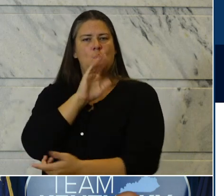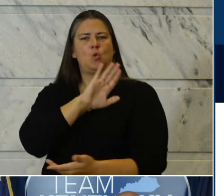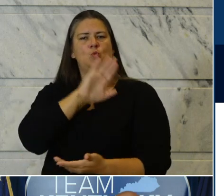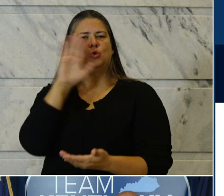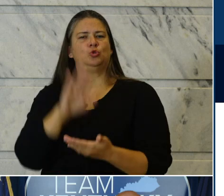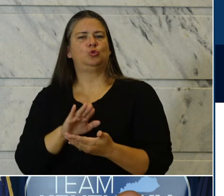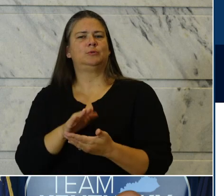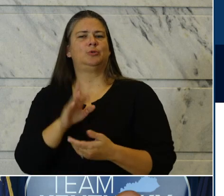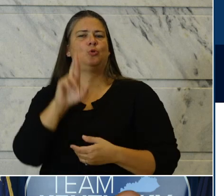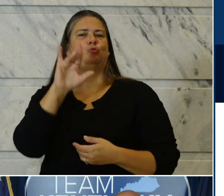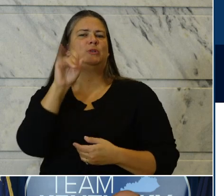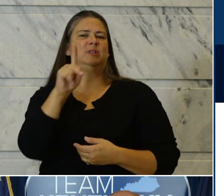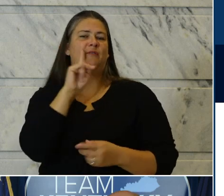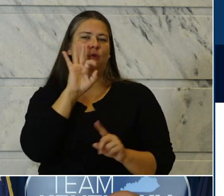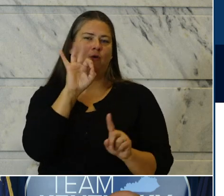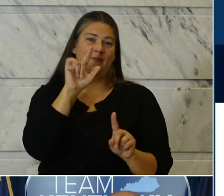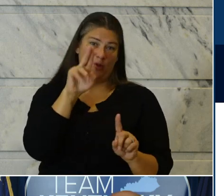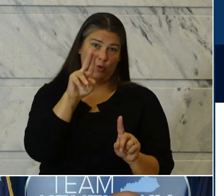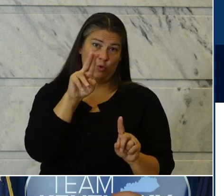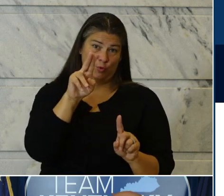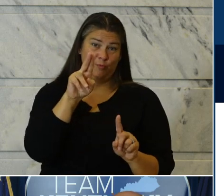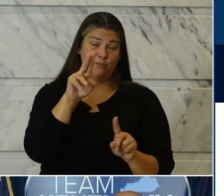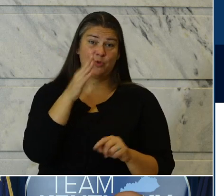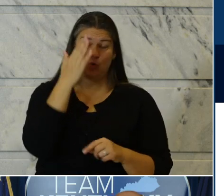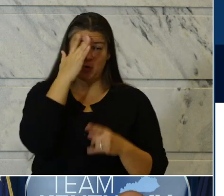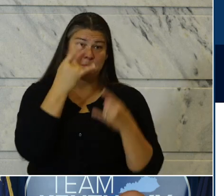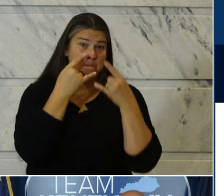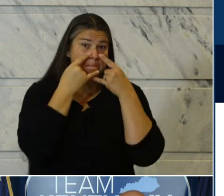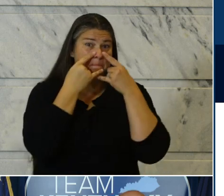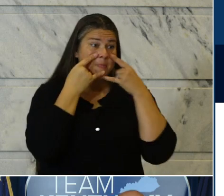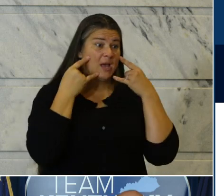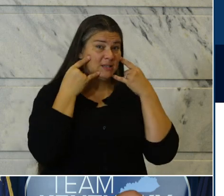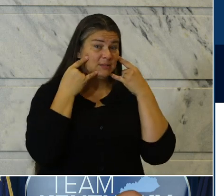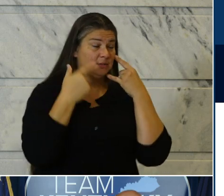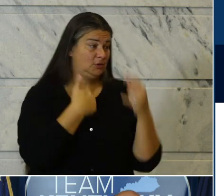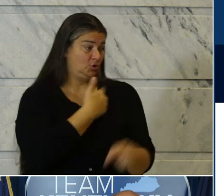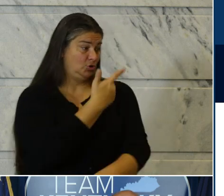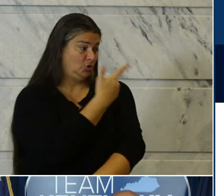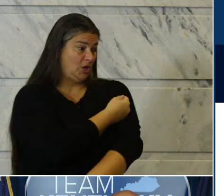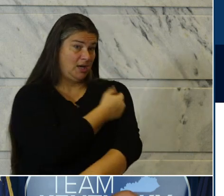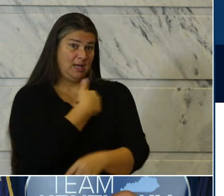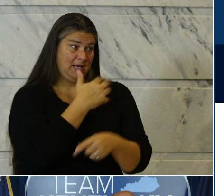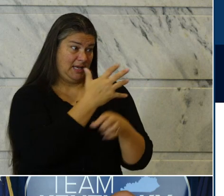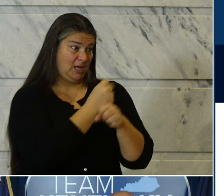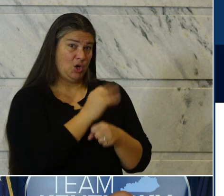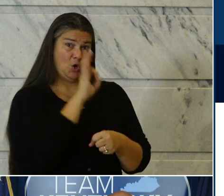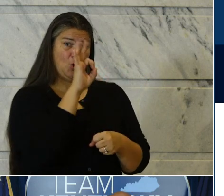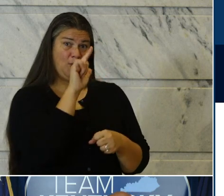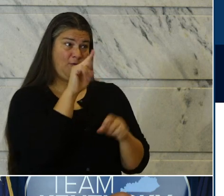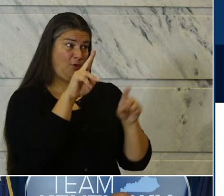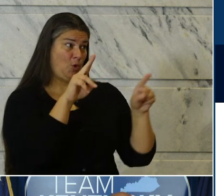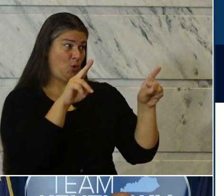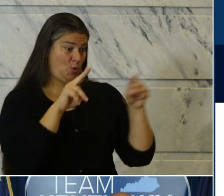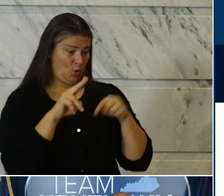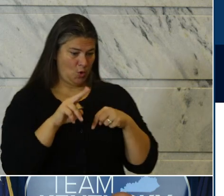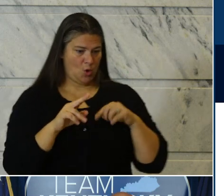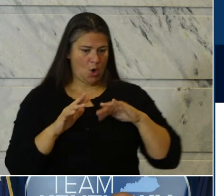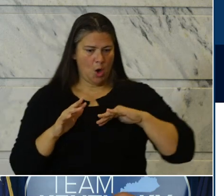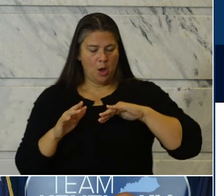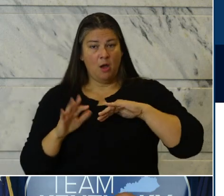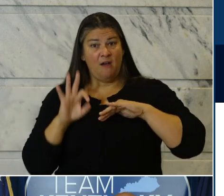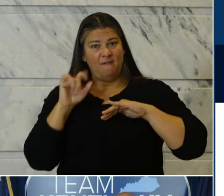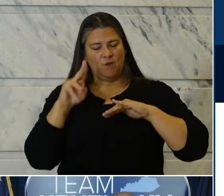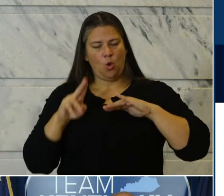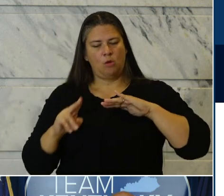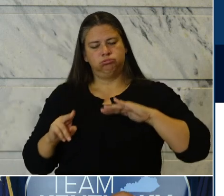what? Flu spreads the same way COVID does. You wear your mask, you get your flu shot, there's a good chance we could shut down influenza this year.